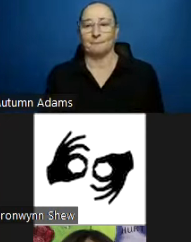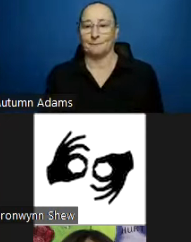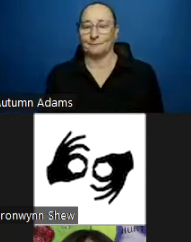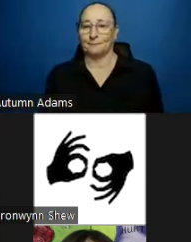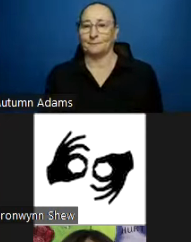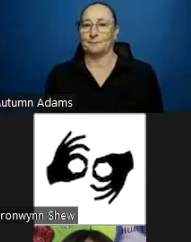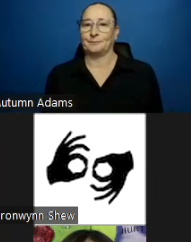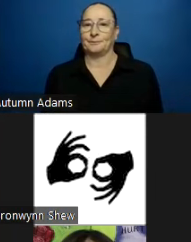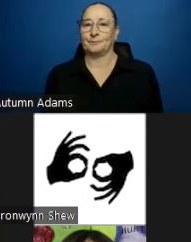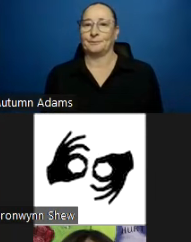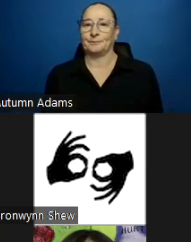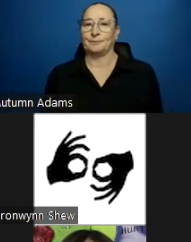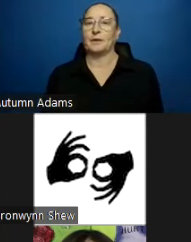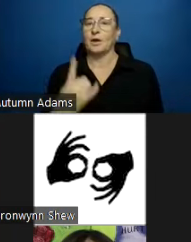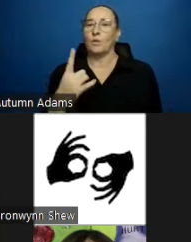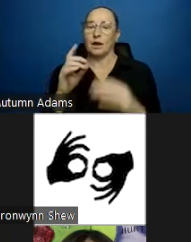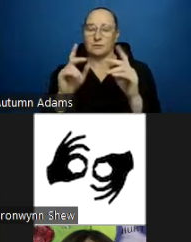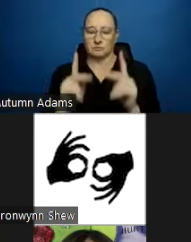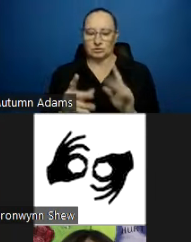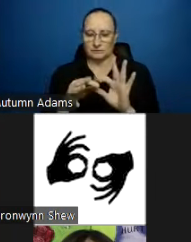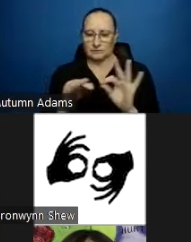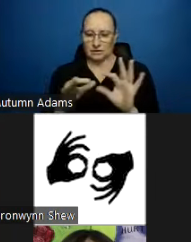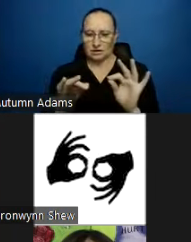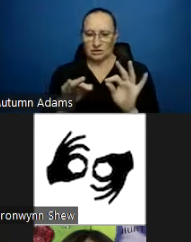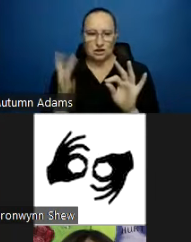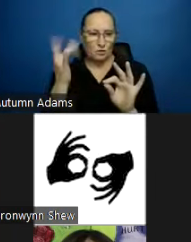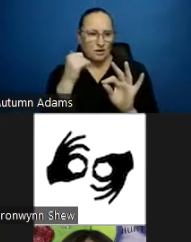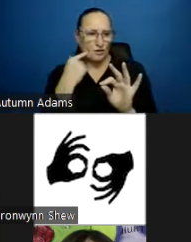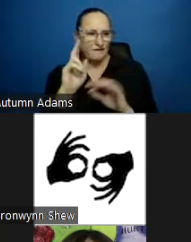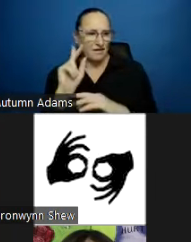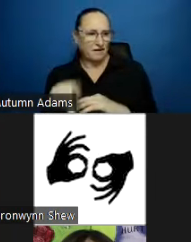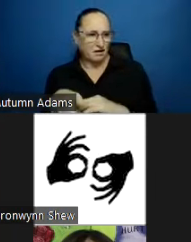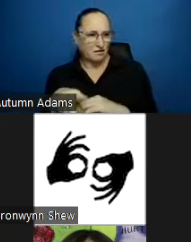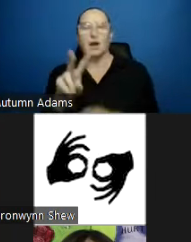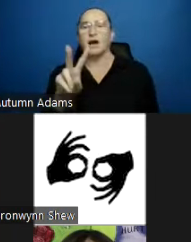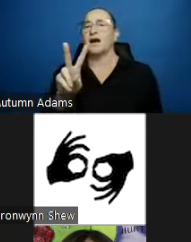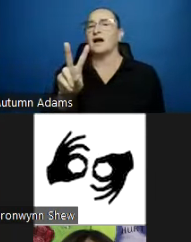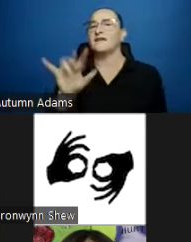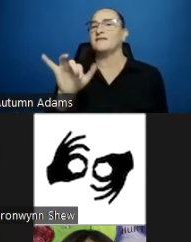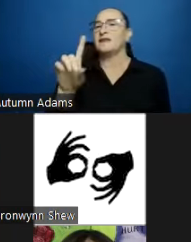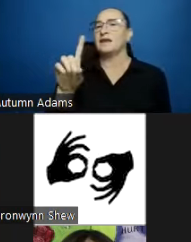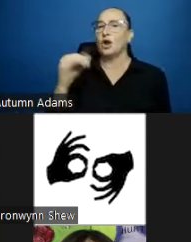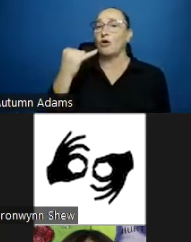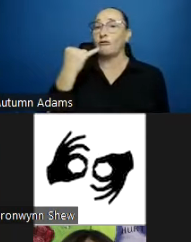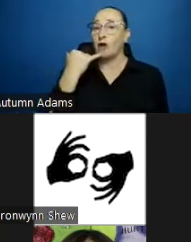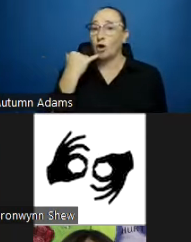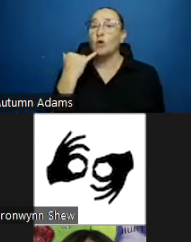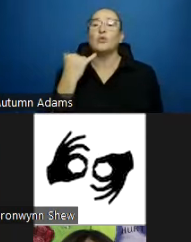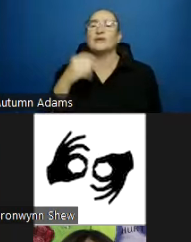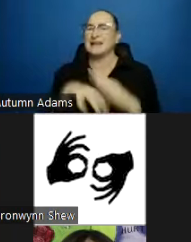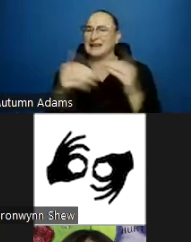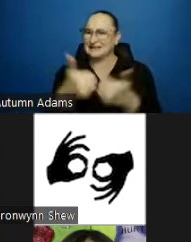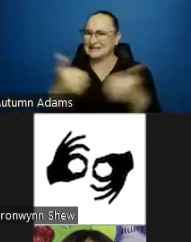Okay, one person mentioned, why do we have to use video phone in a different room? Unfortunately, due to FCC, which is the